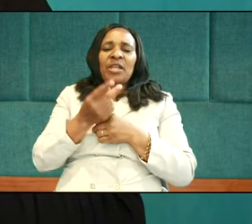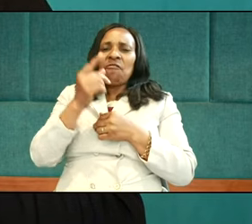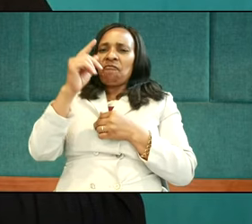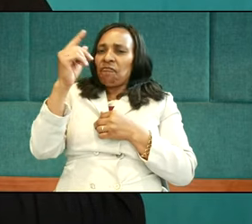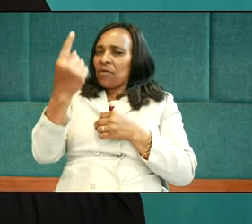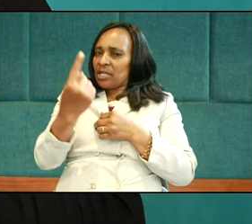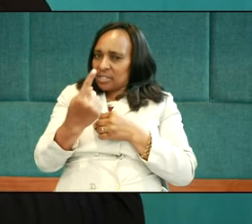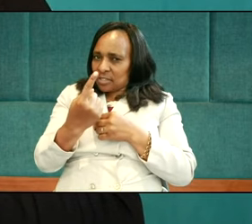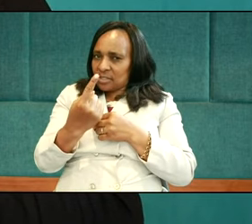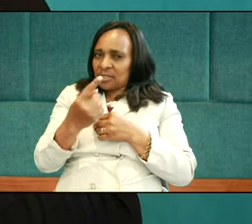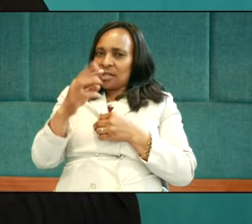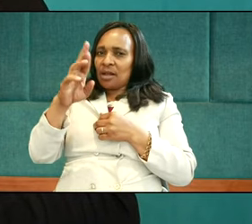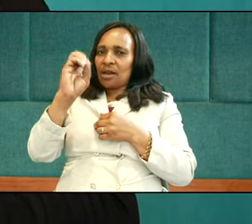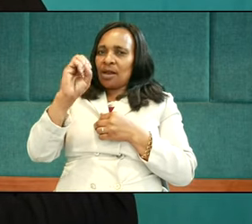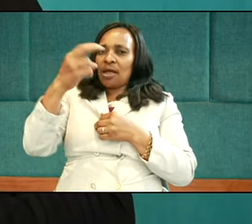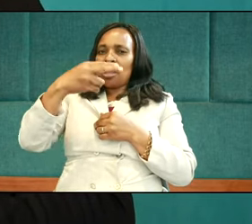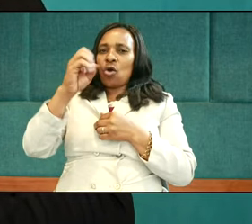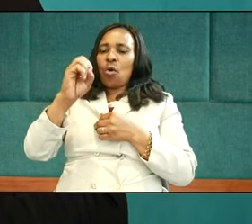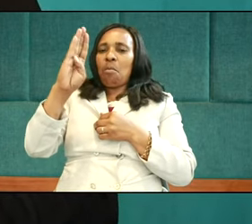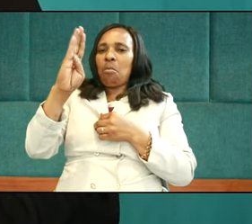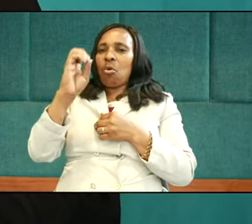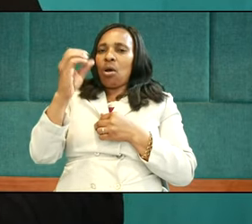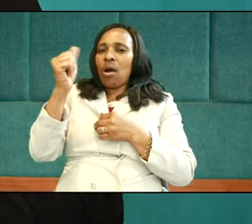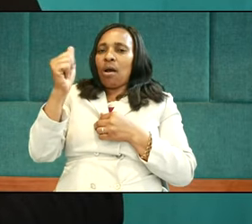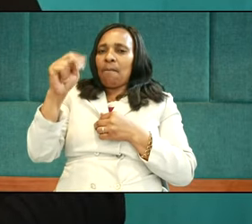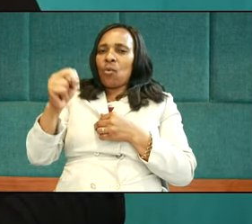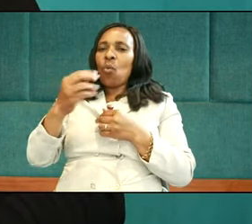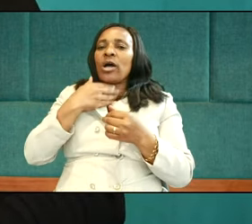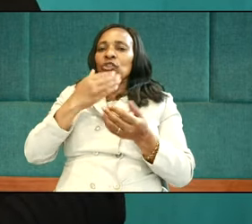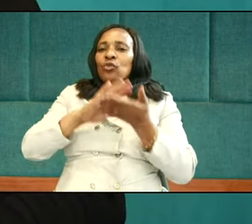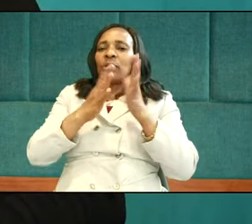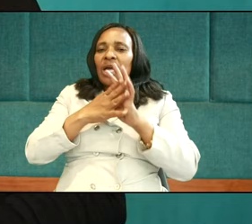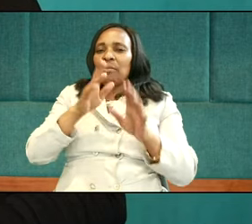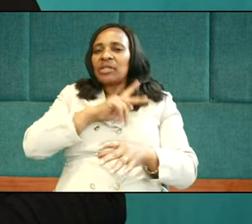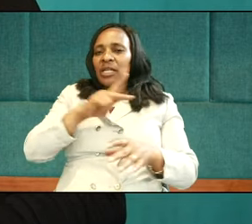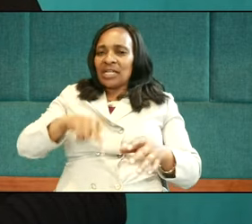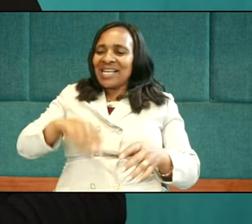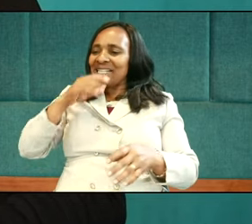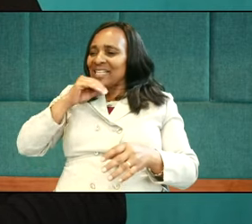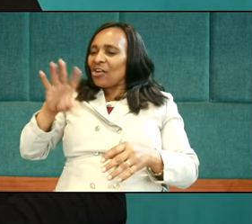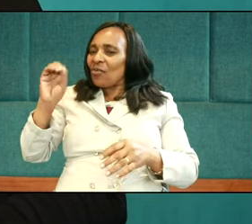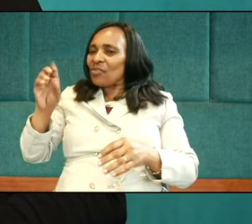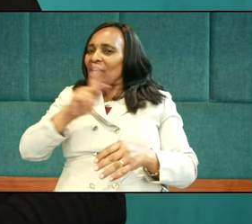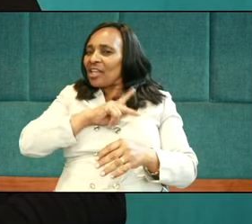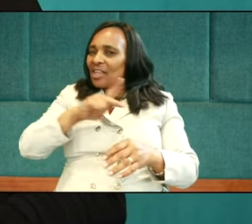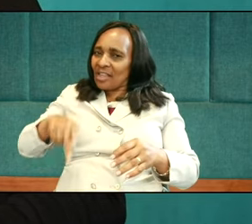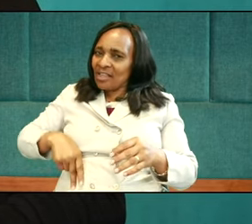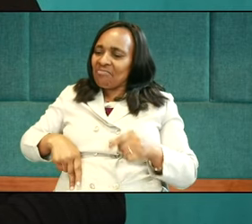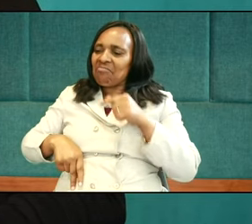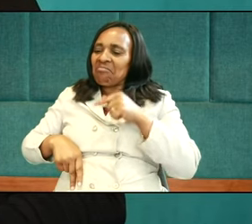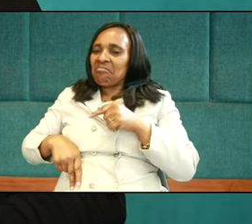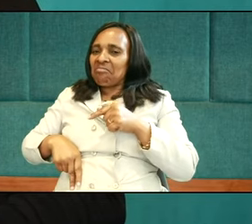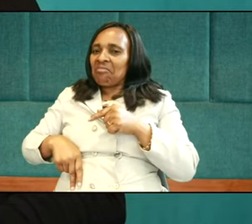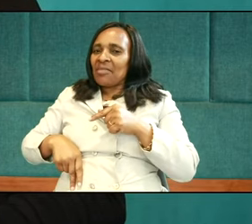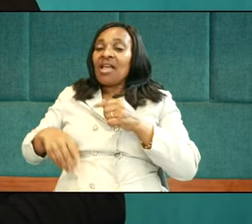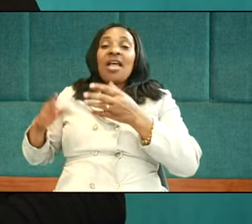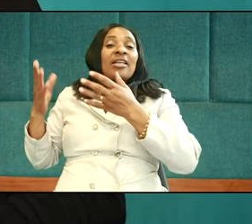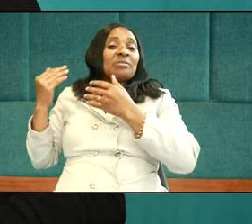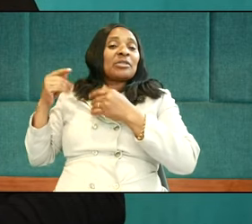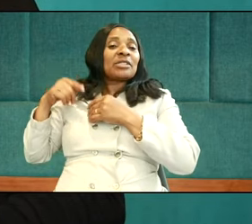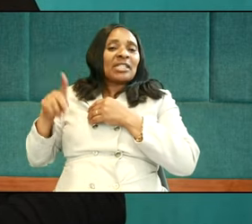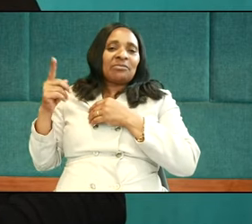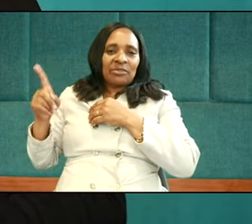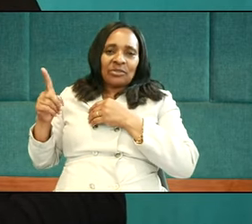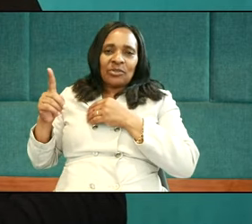first Rehoboam. He wanted to become king because as the son of the king, the former king, you expect yourself